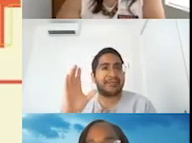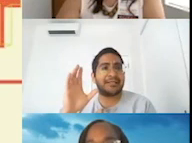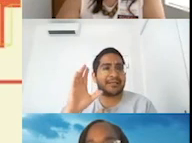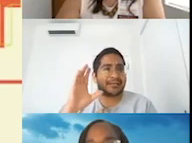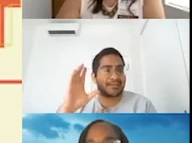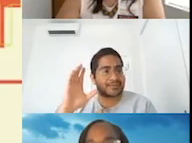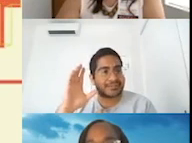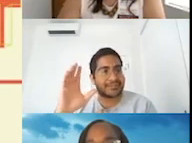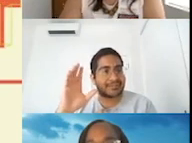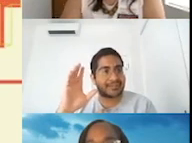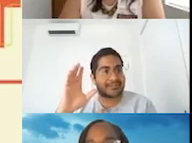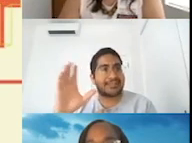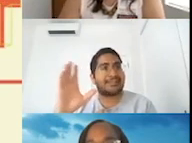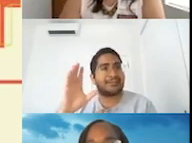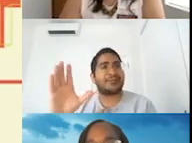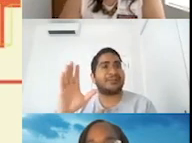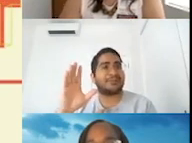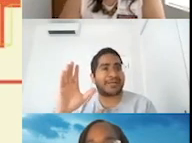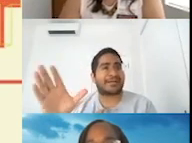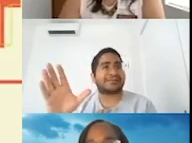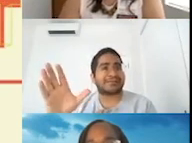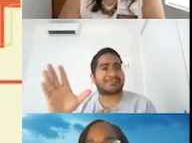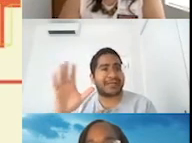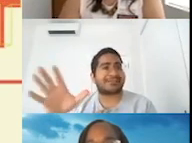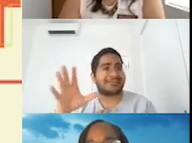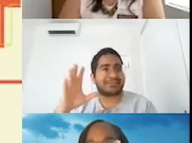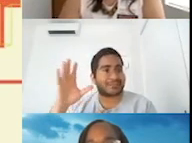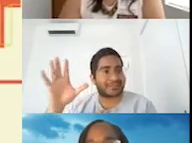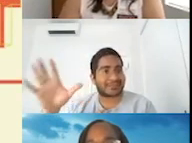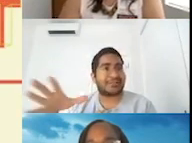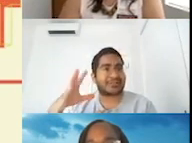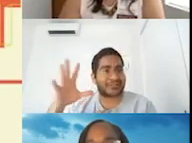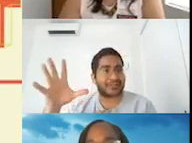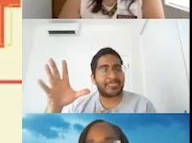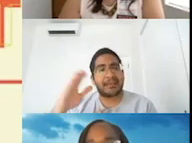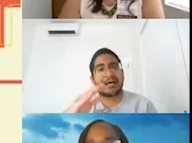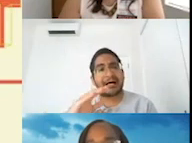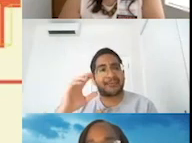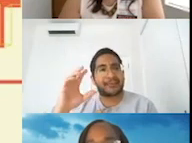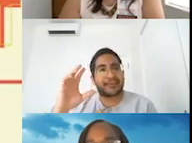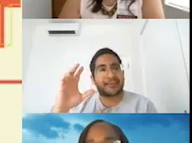about, you know, decolonial praxis as well as scholarship.